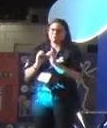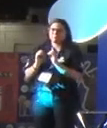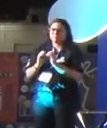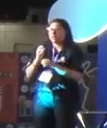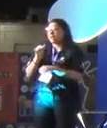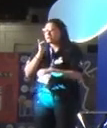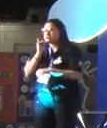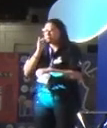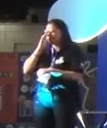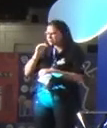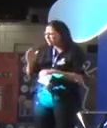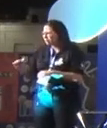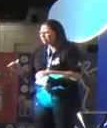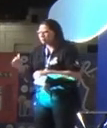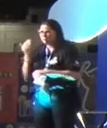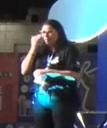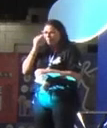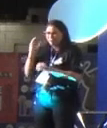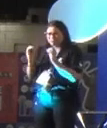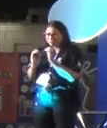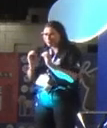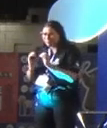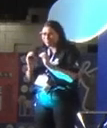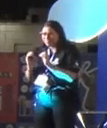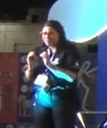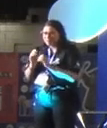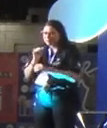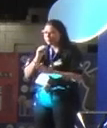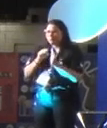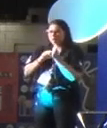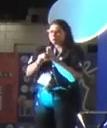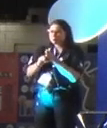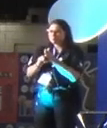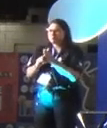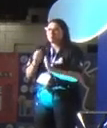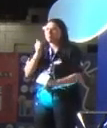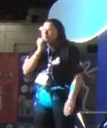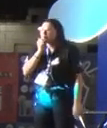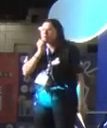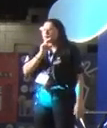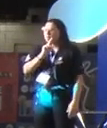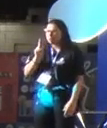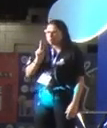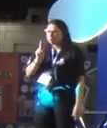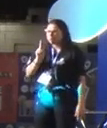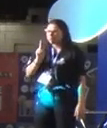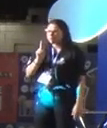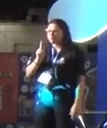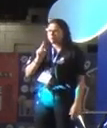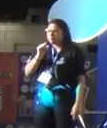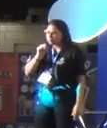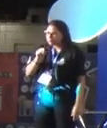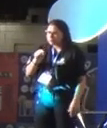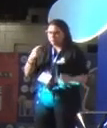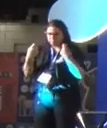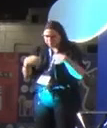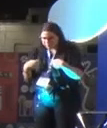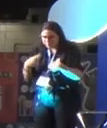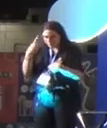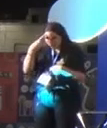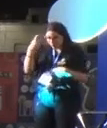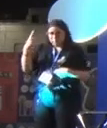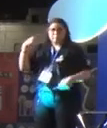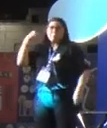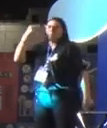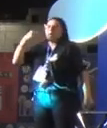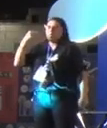them, who gets to be a scientist? Do you need to be a crazy man in a white coat doing